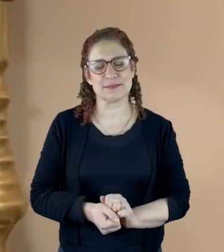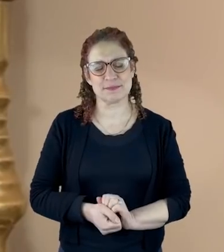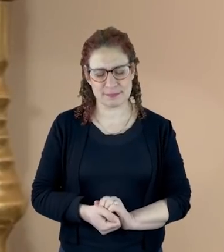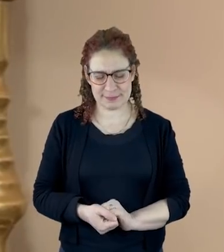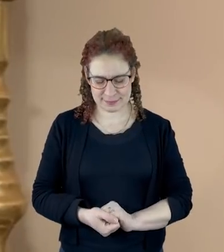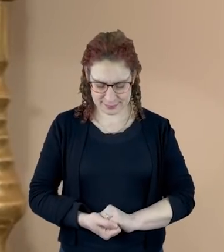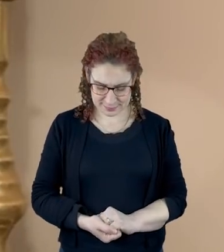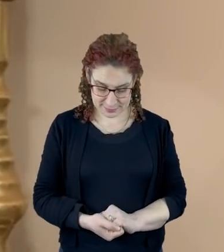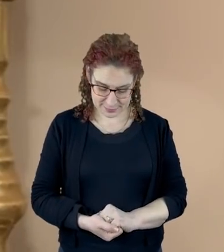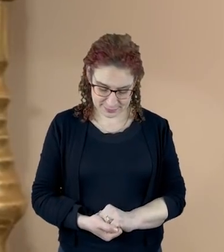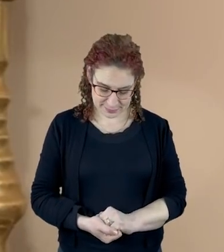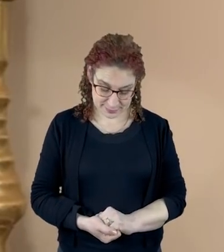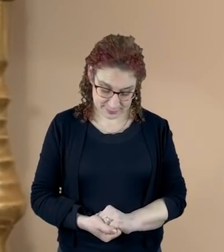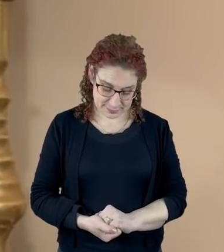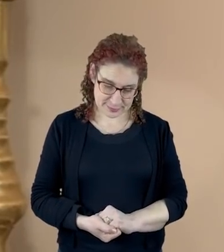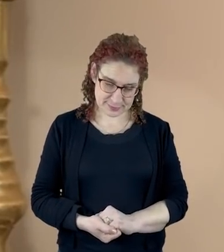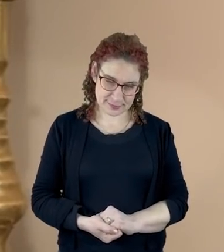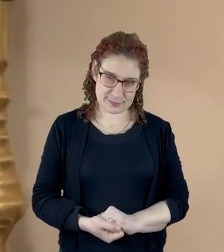Amen.